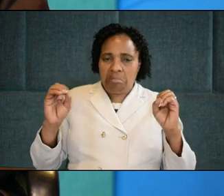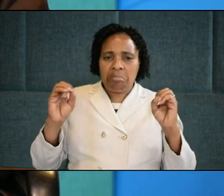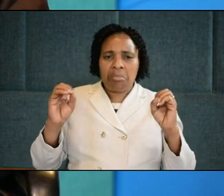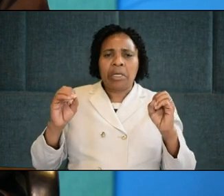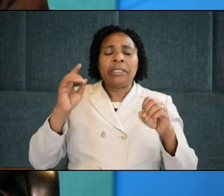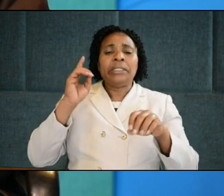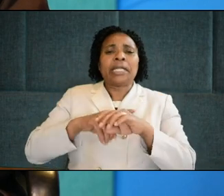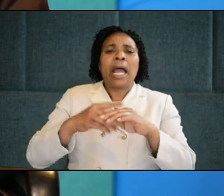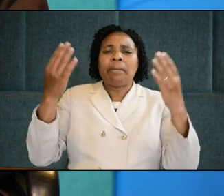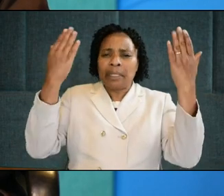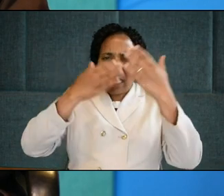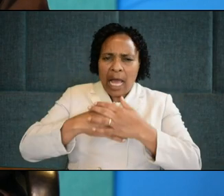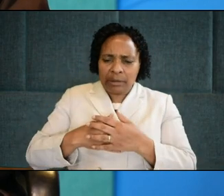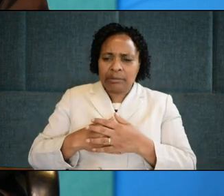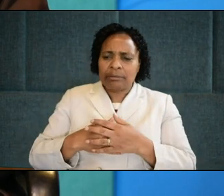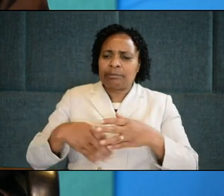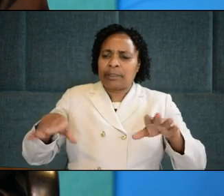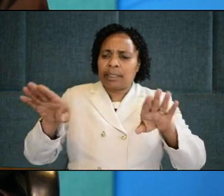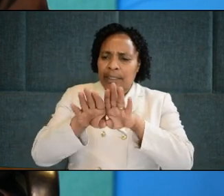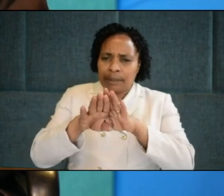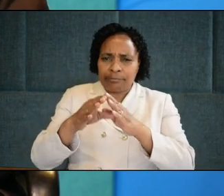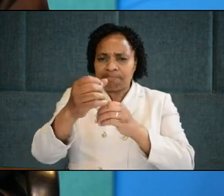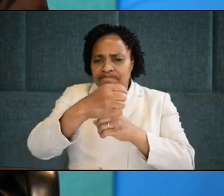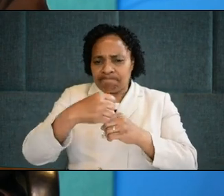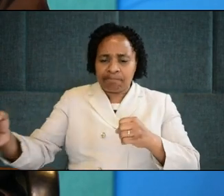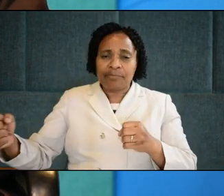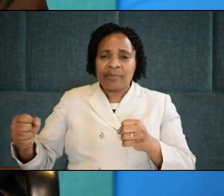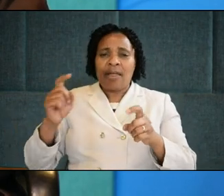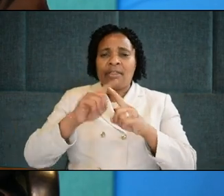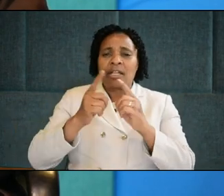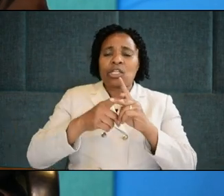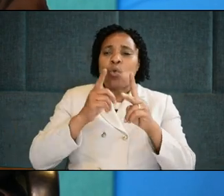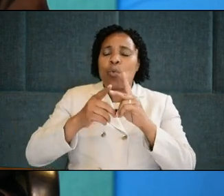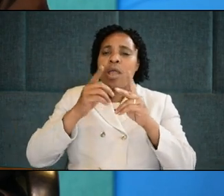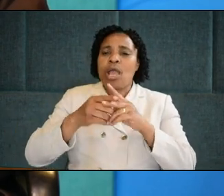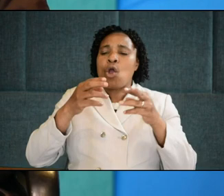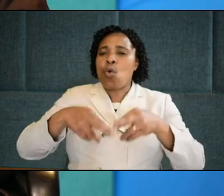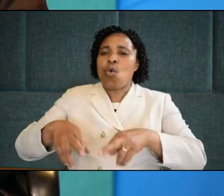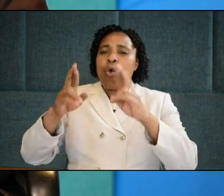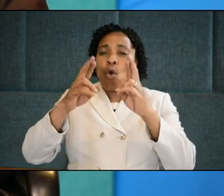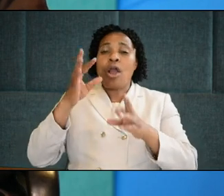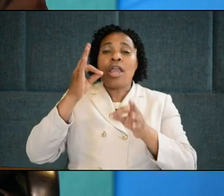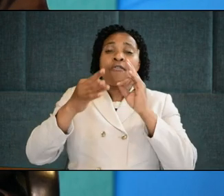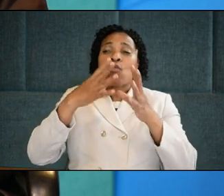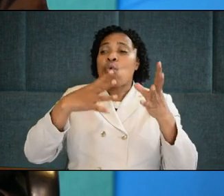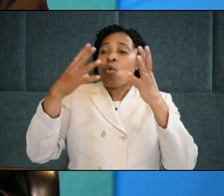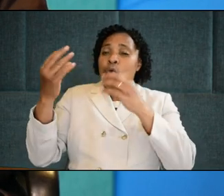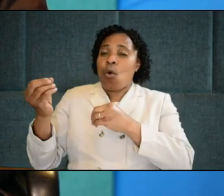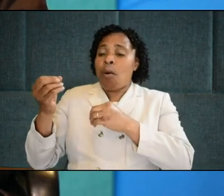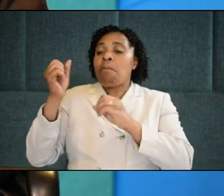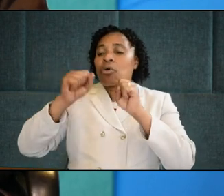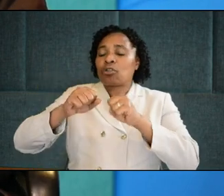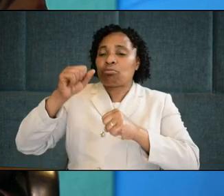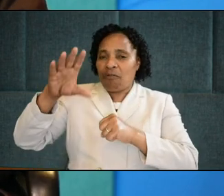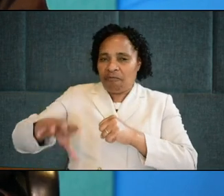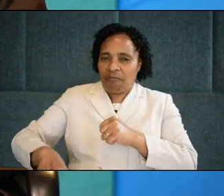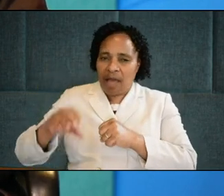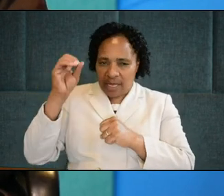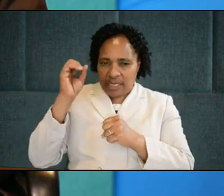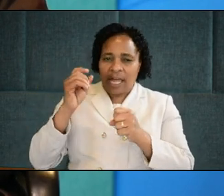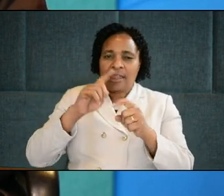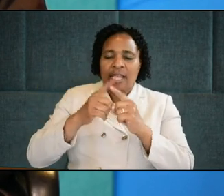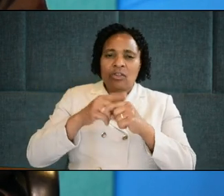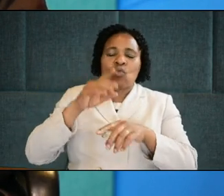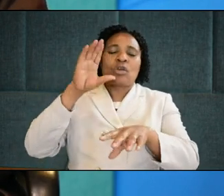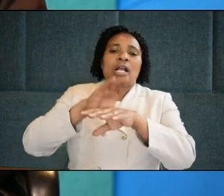the time it was dark and the gates closed, they ran out. They're probably on the way on the road. If you go, you'll probably find them and you'll catch